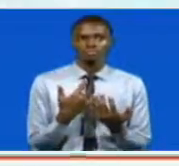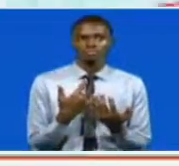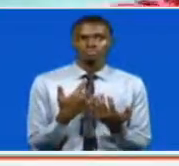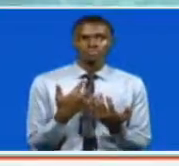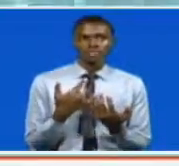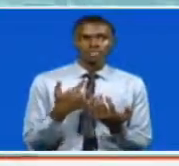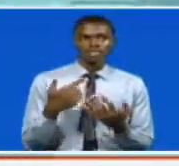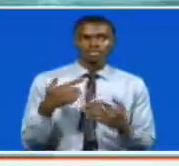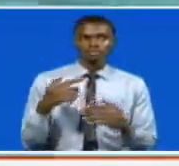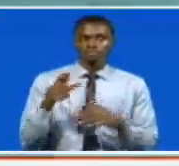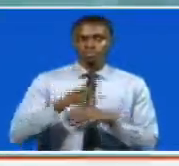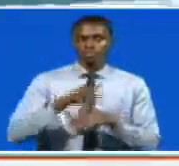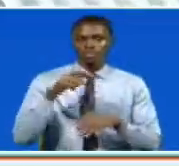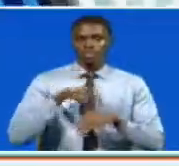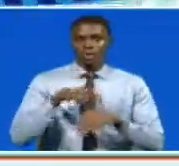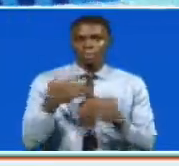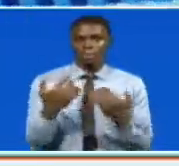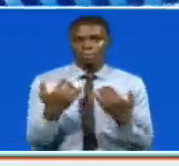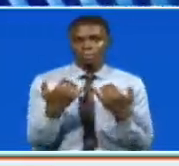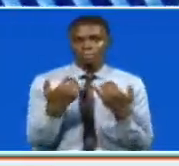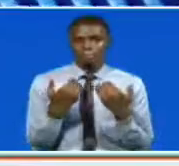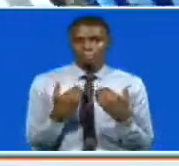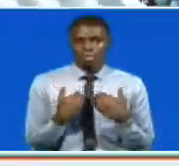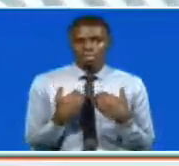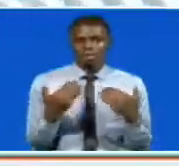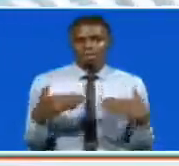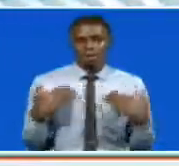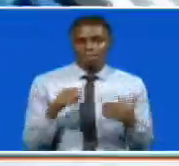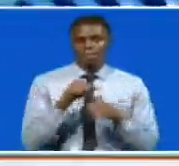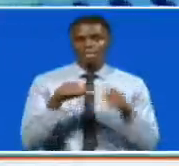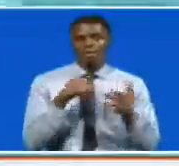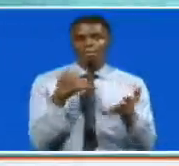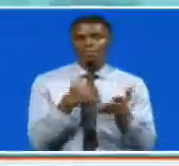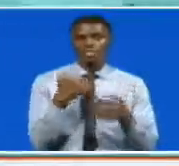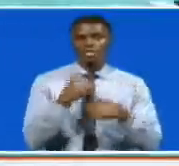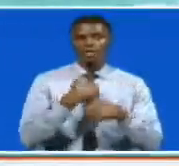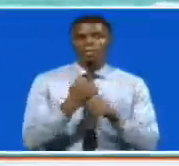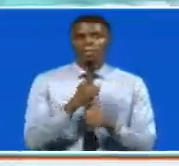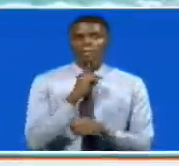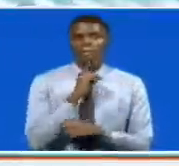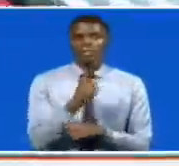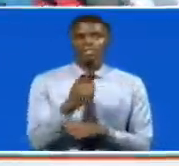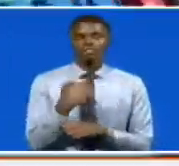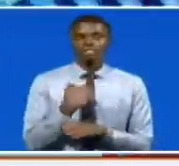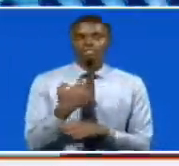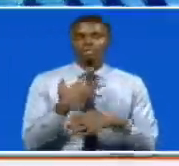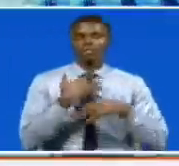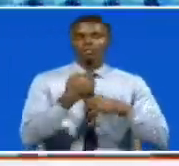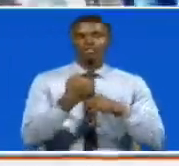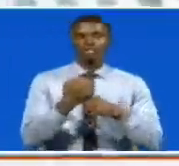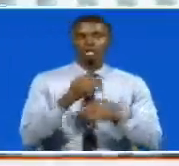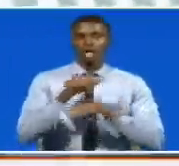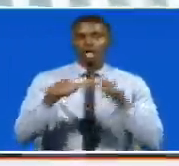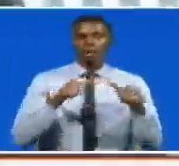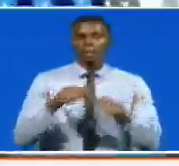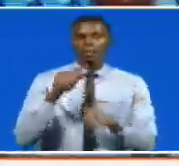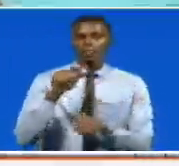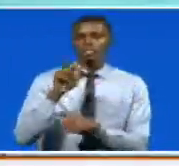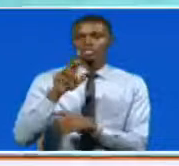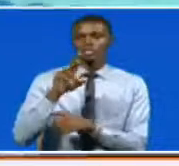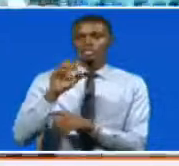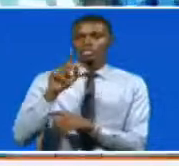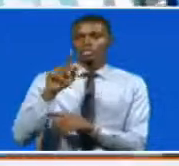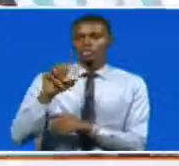I've improved my time and I'm actually really happy about it. It makes me more confident with my strokes